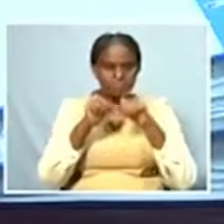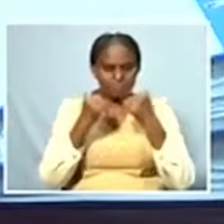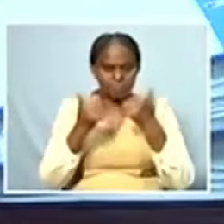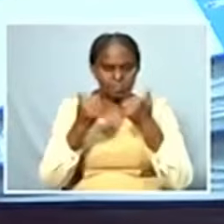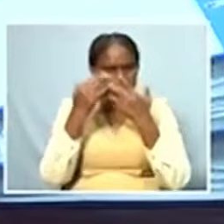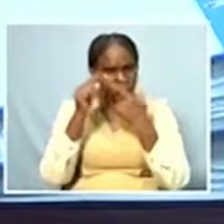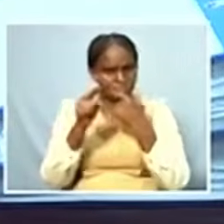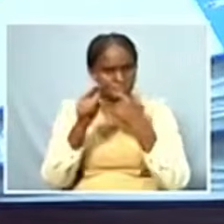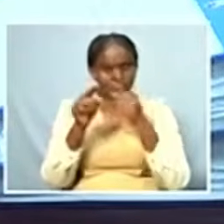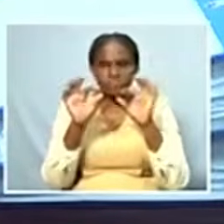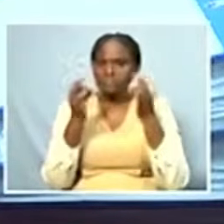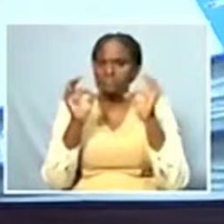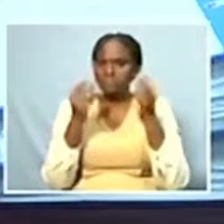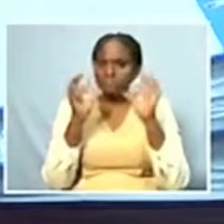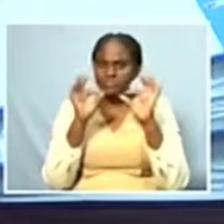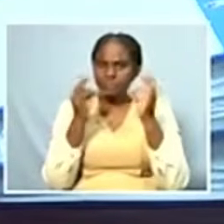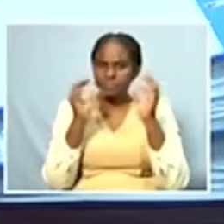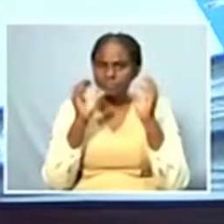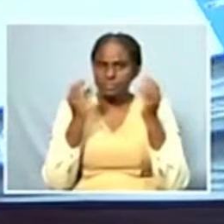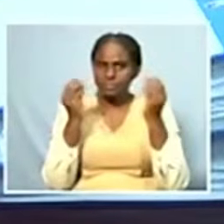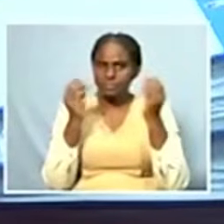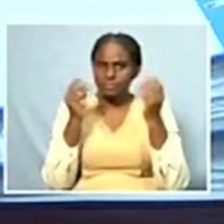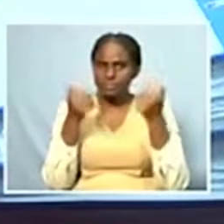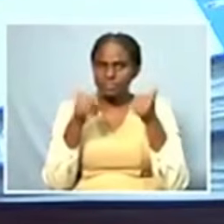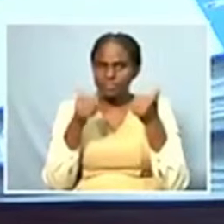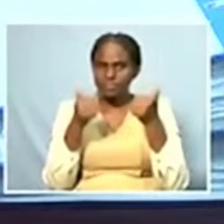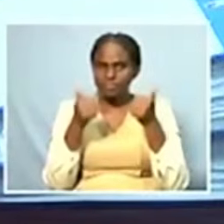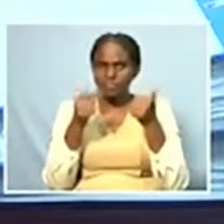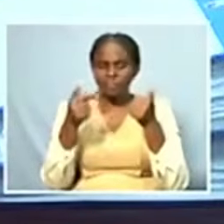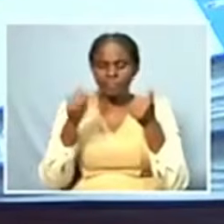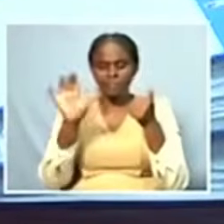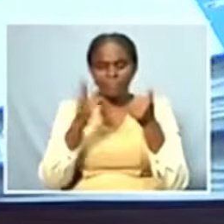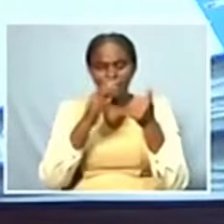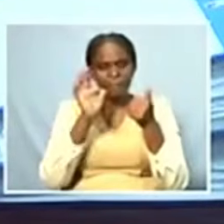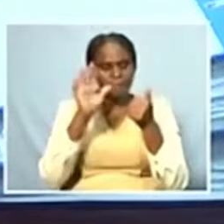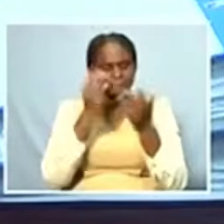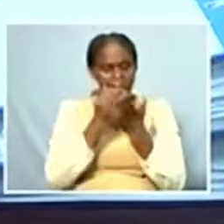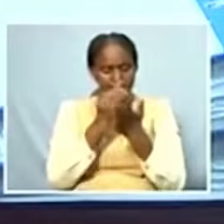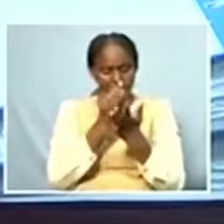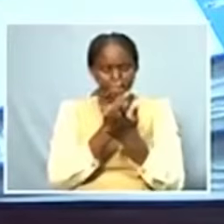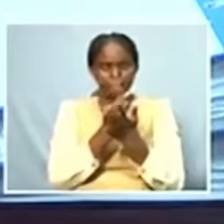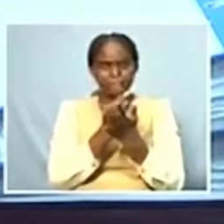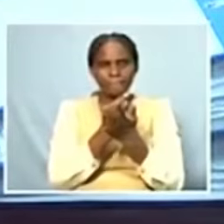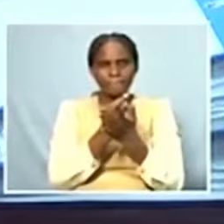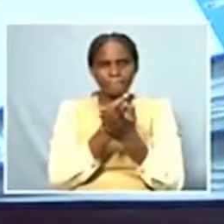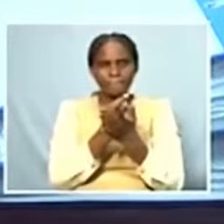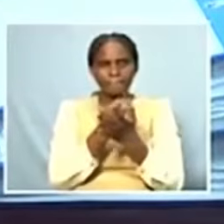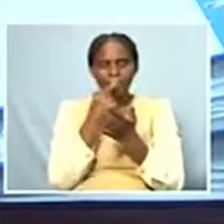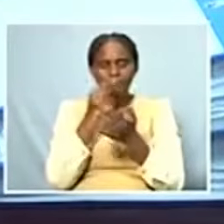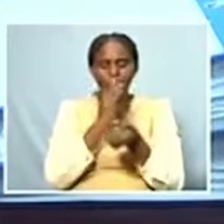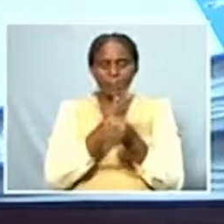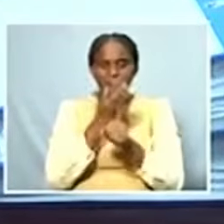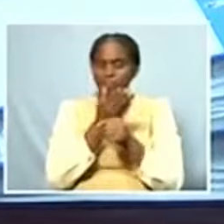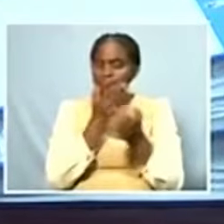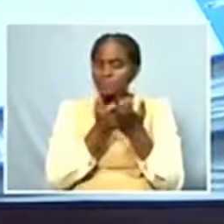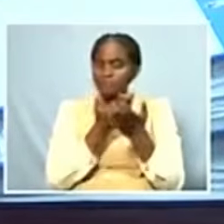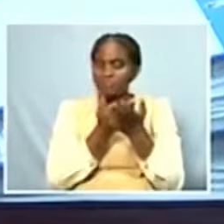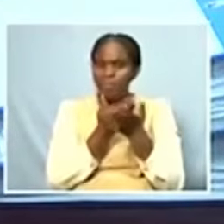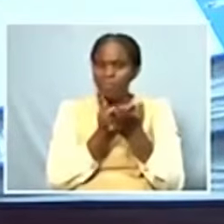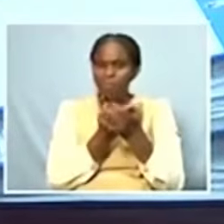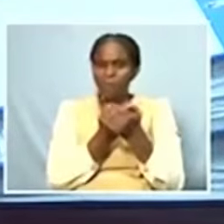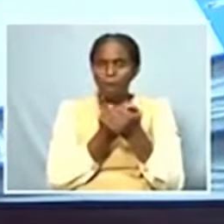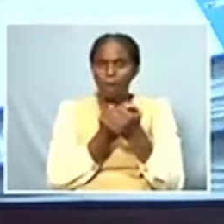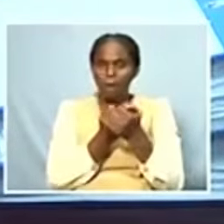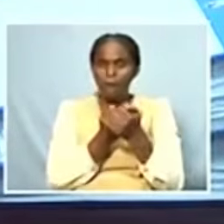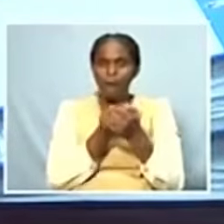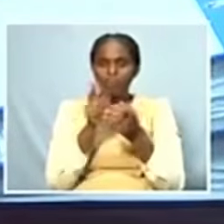wish you well as you go back to your office. What you say after here,